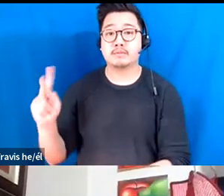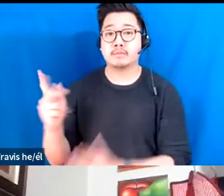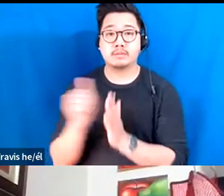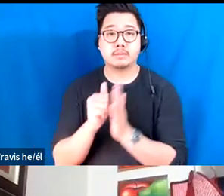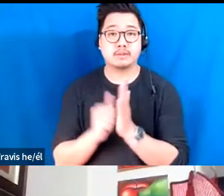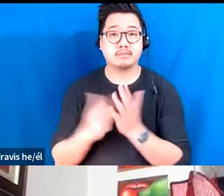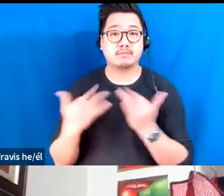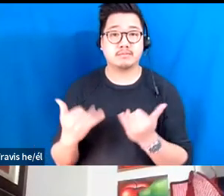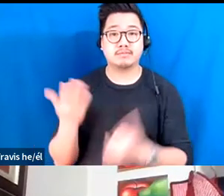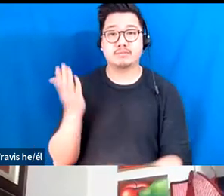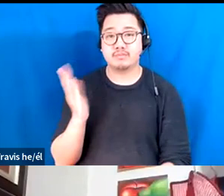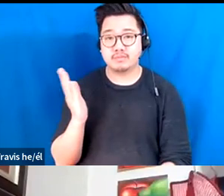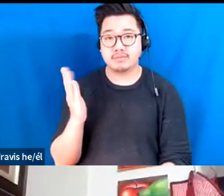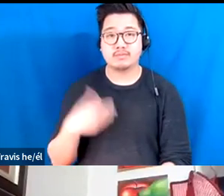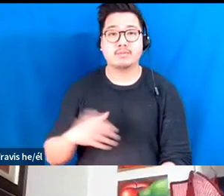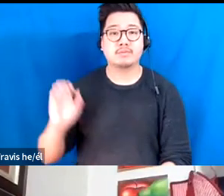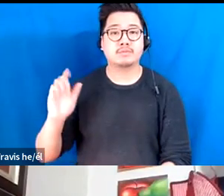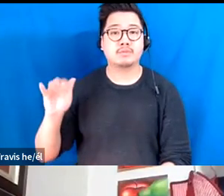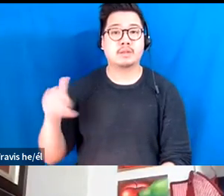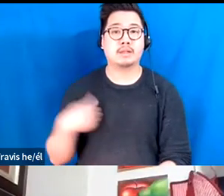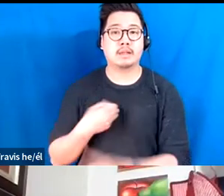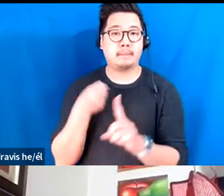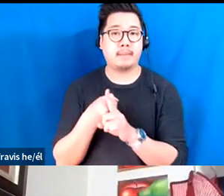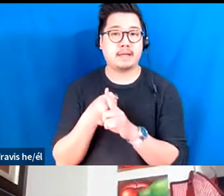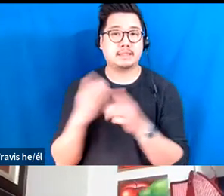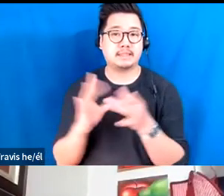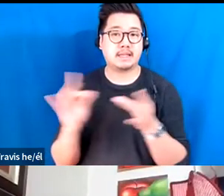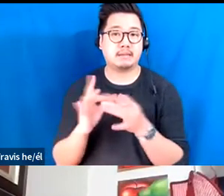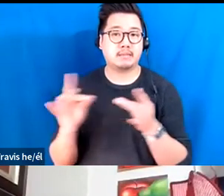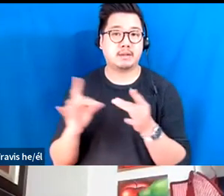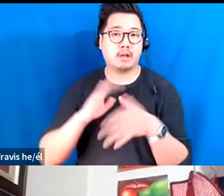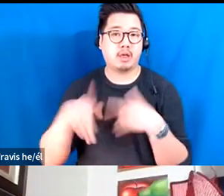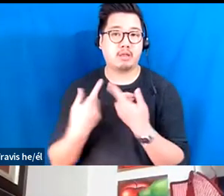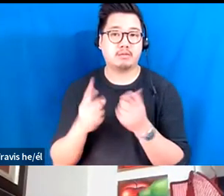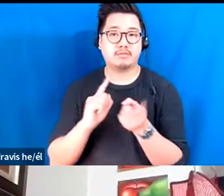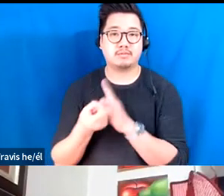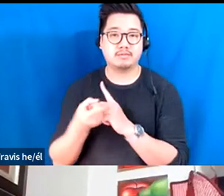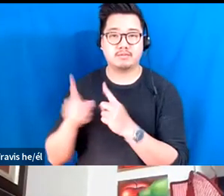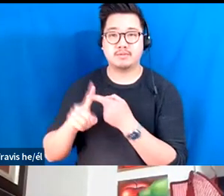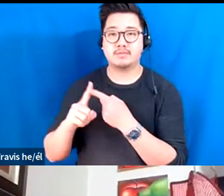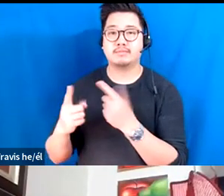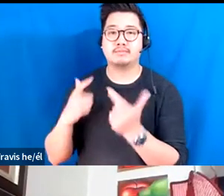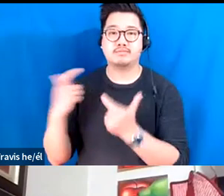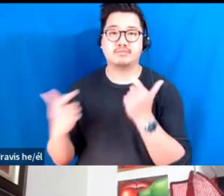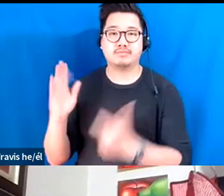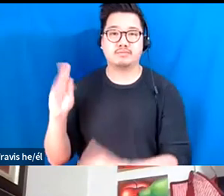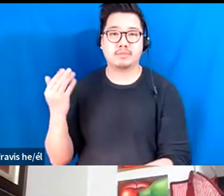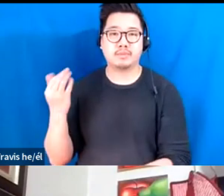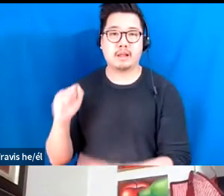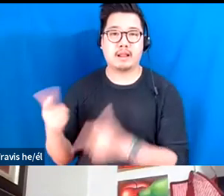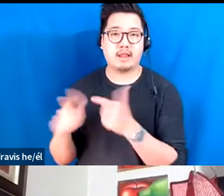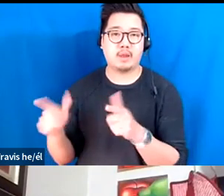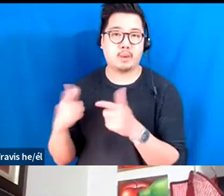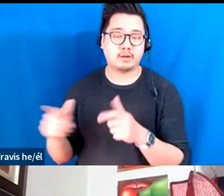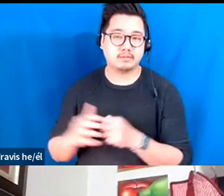presentations and equity impact statements have been translated in all of the major bps languages